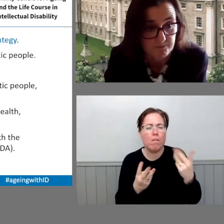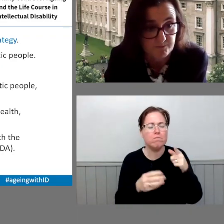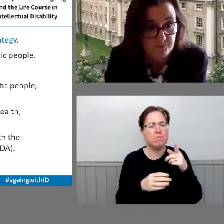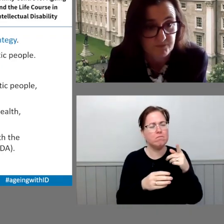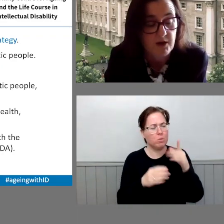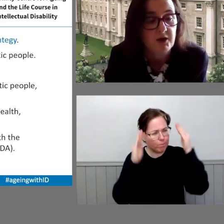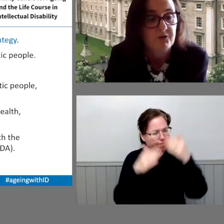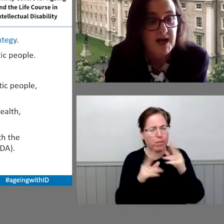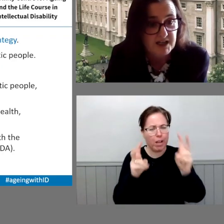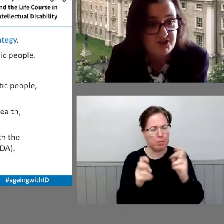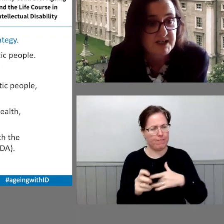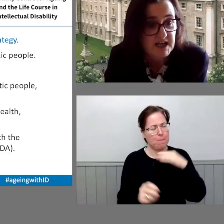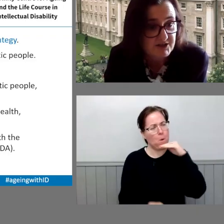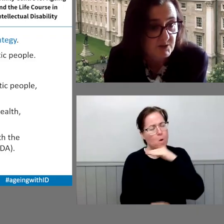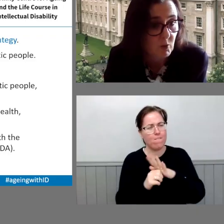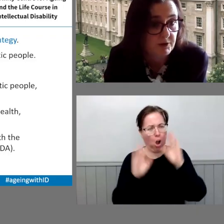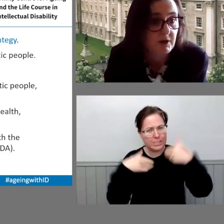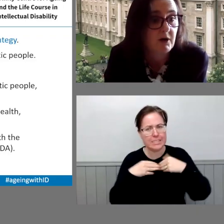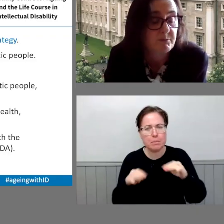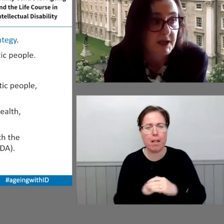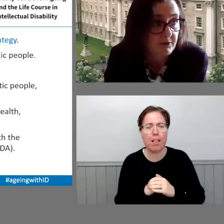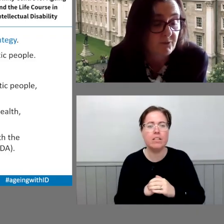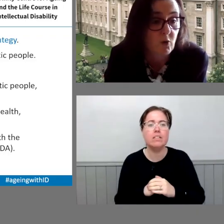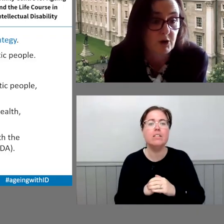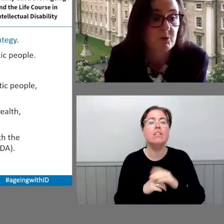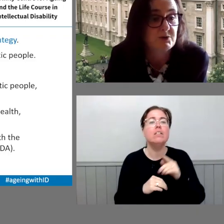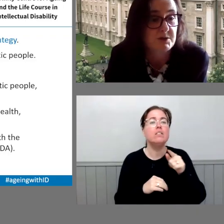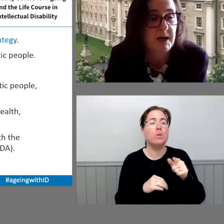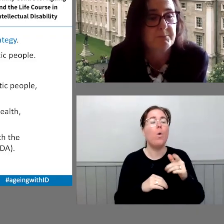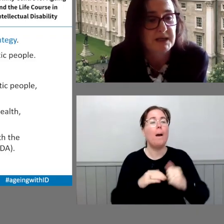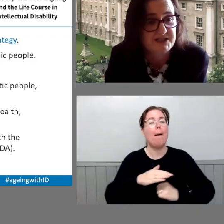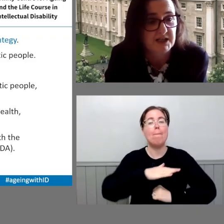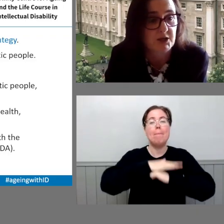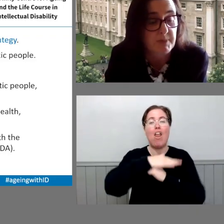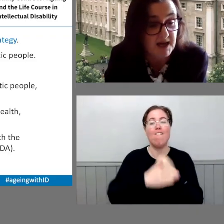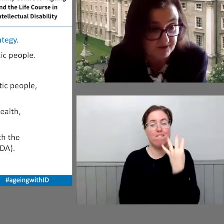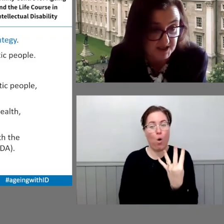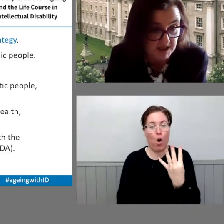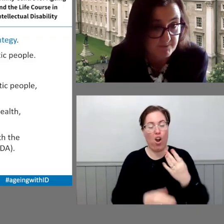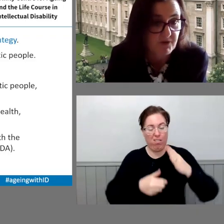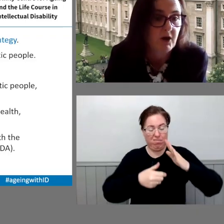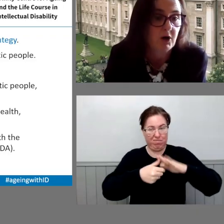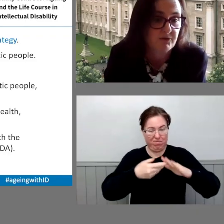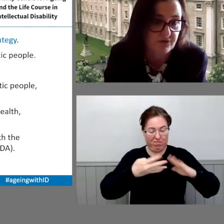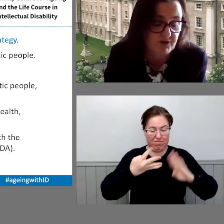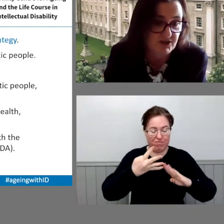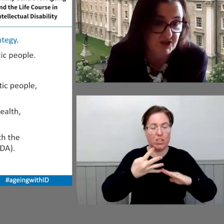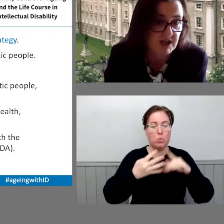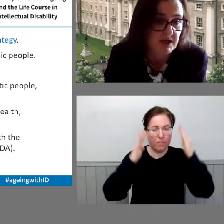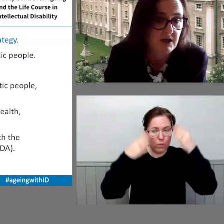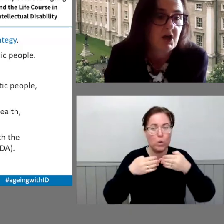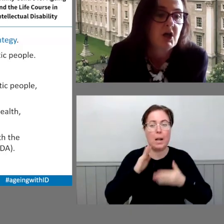autistic people. So Action 81 of Pillar 4, which was about building capacity of